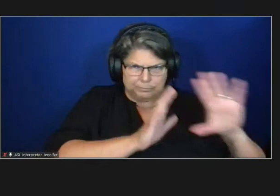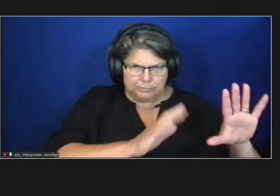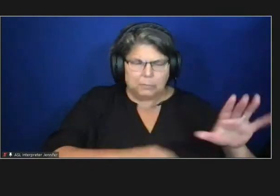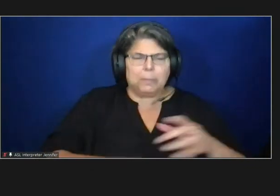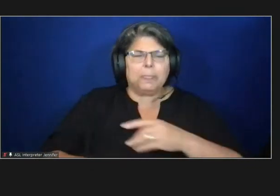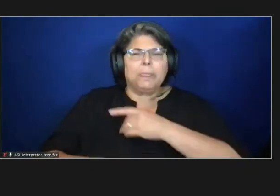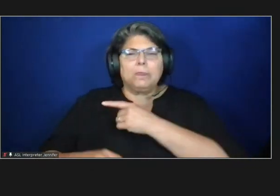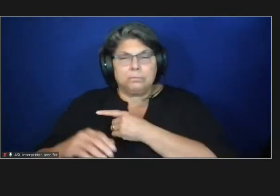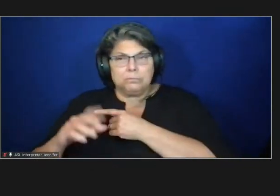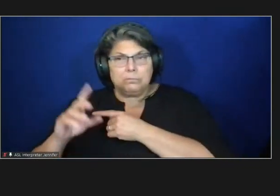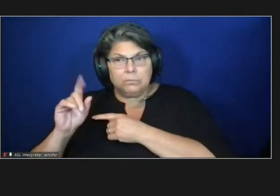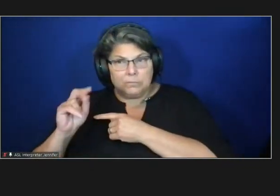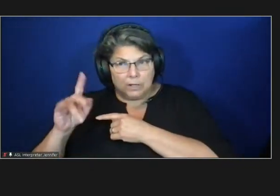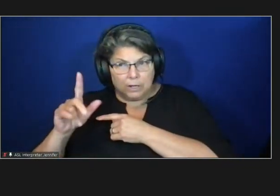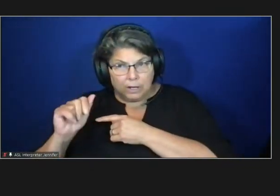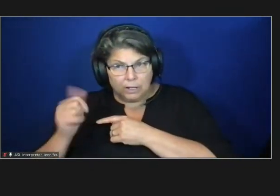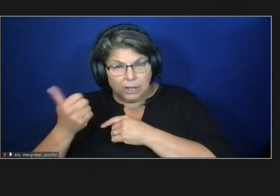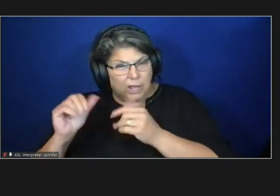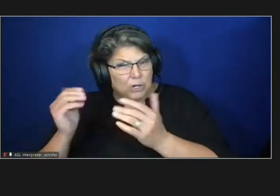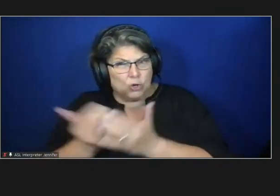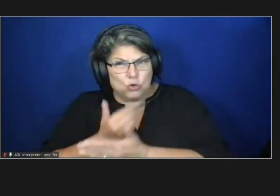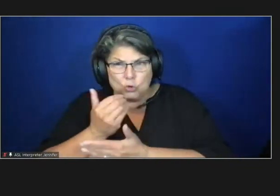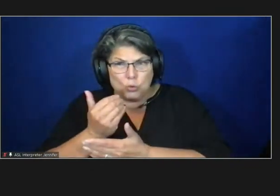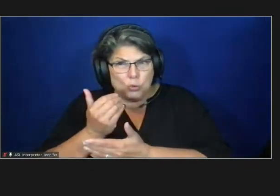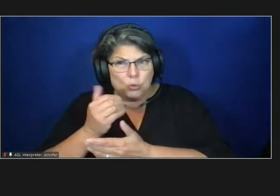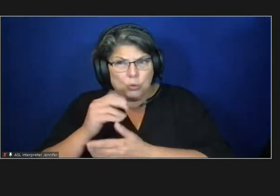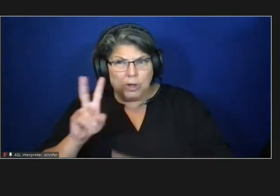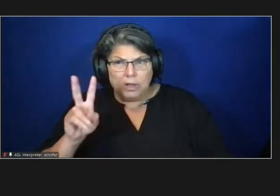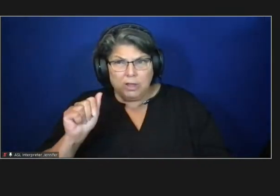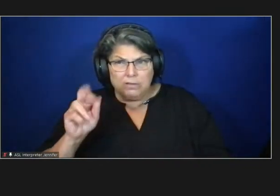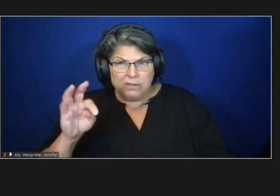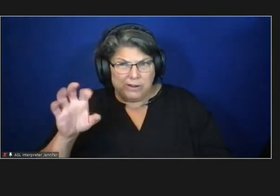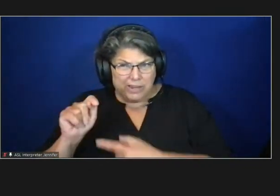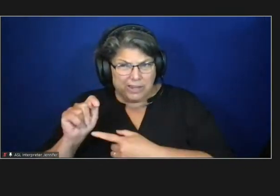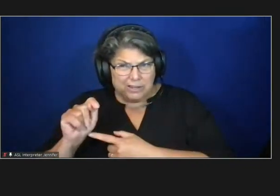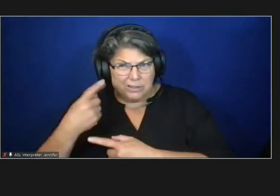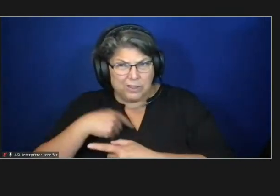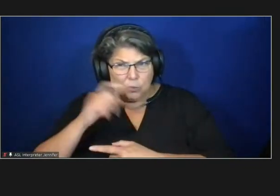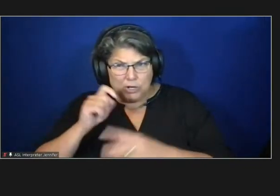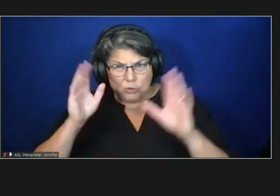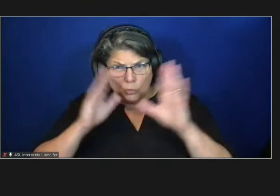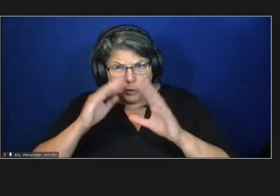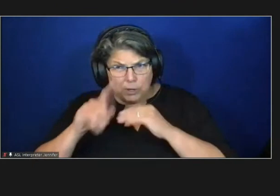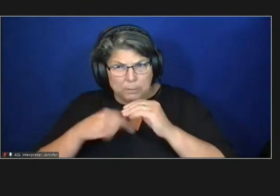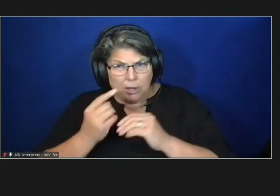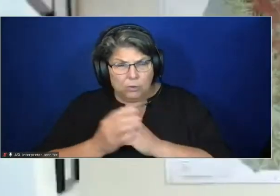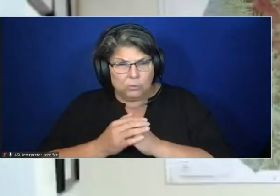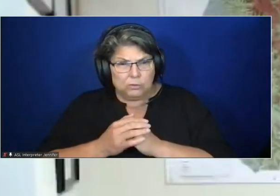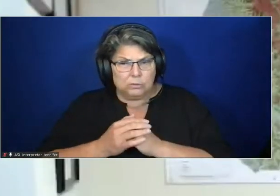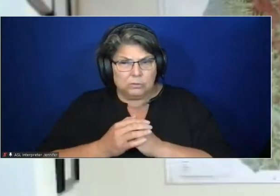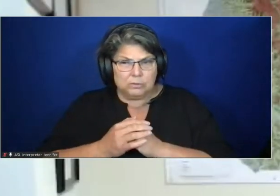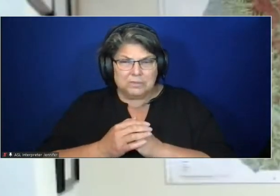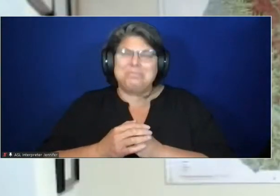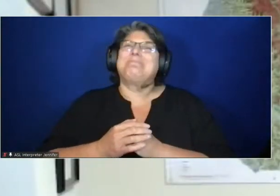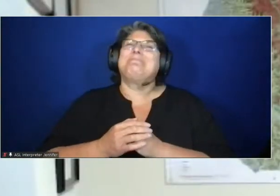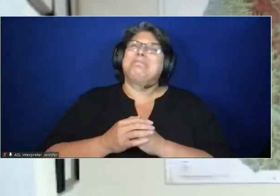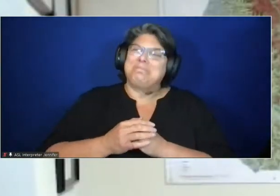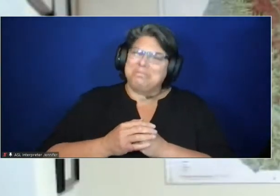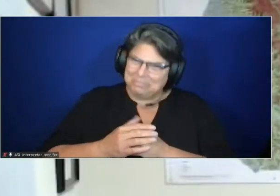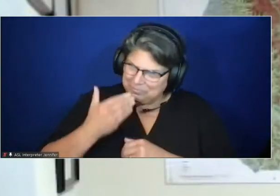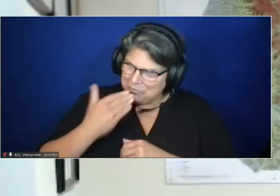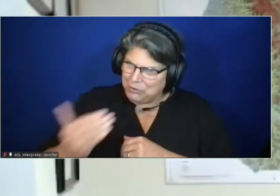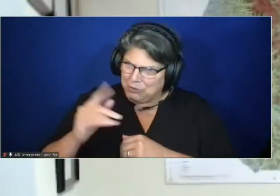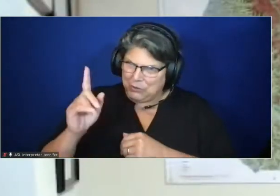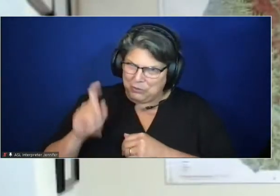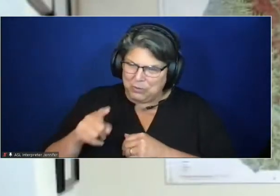a. Is there any new variants to be of concern? That's my last question. That's another good question. So there